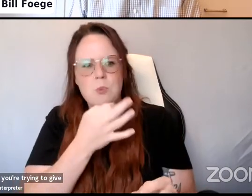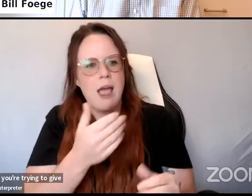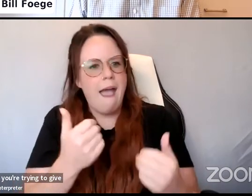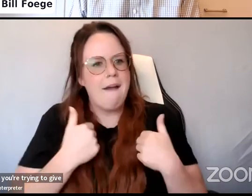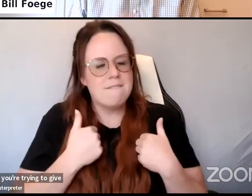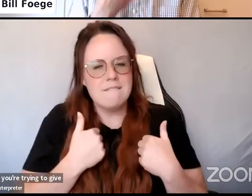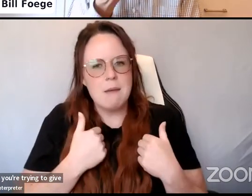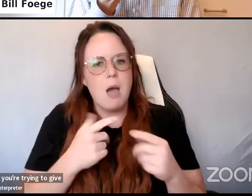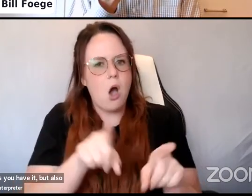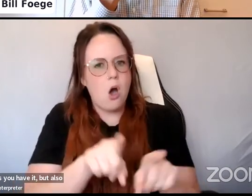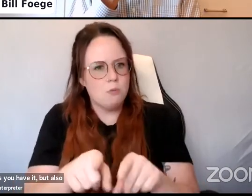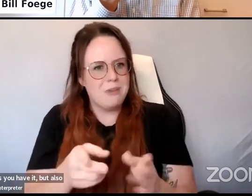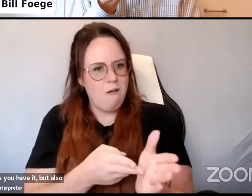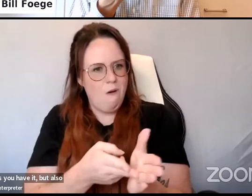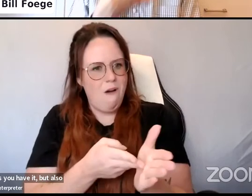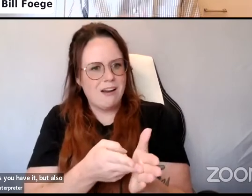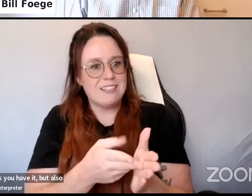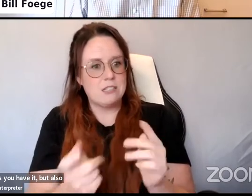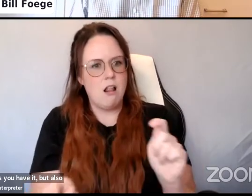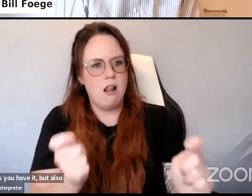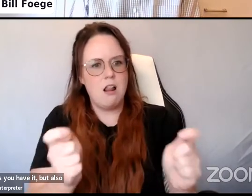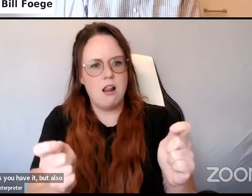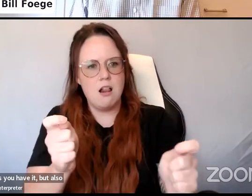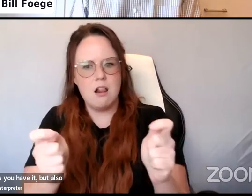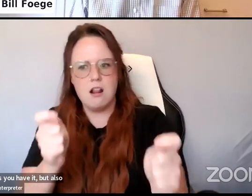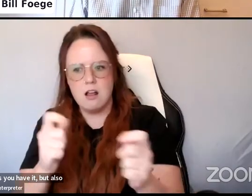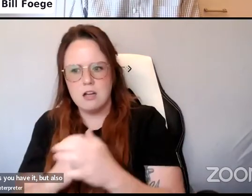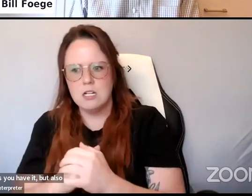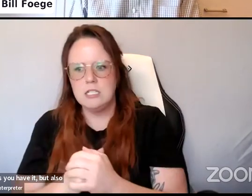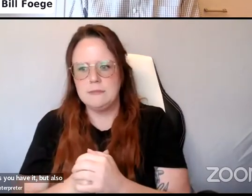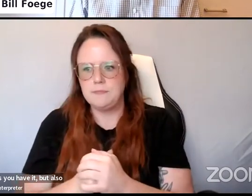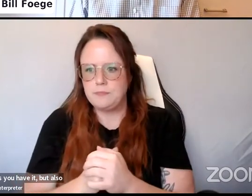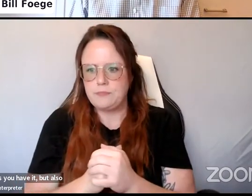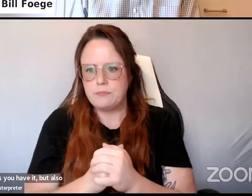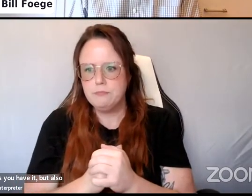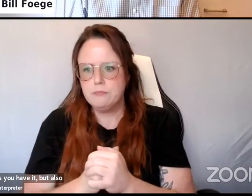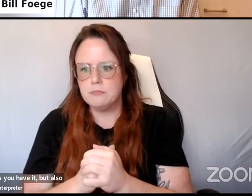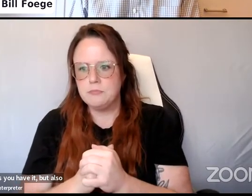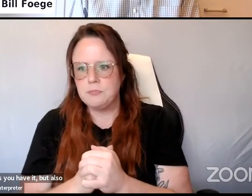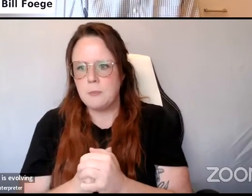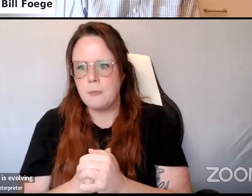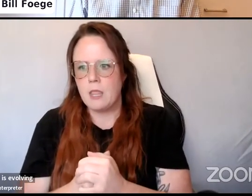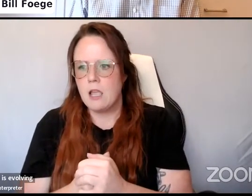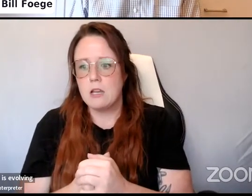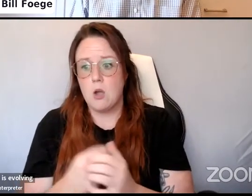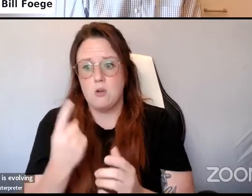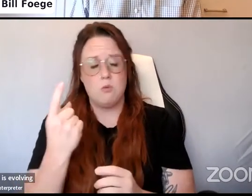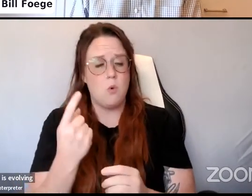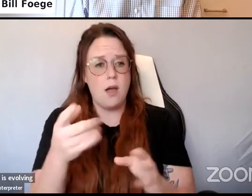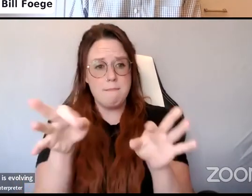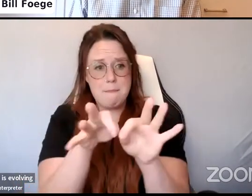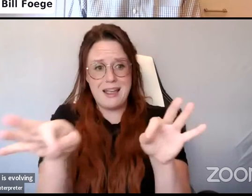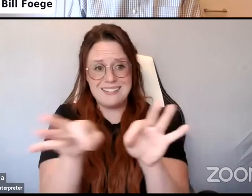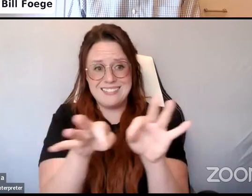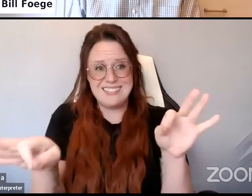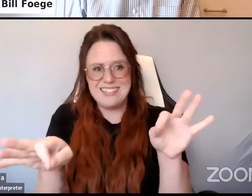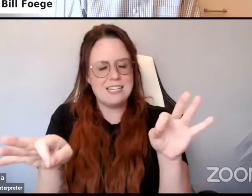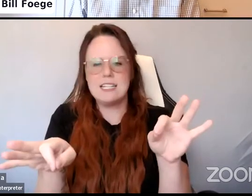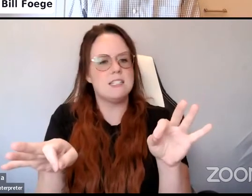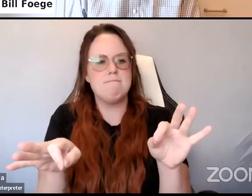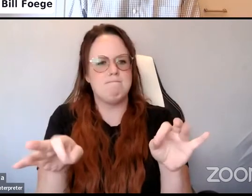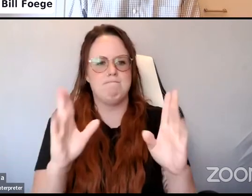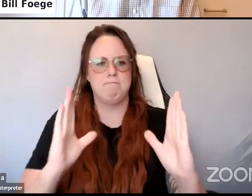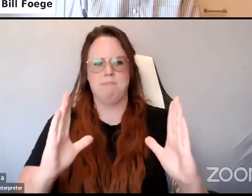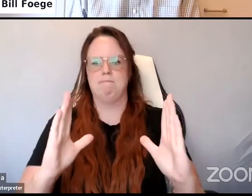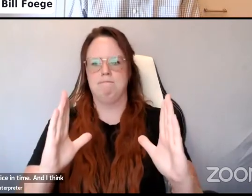also being honest that this is evolving you know um a message is just a slice and time and I